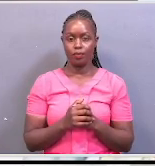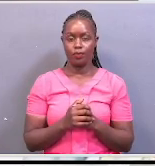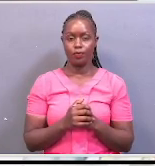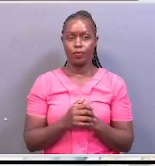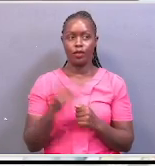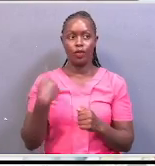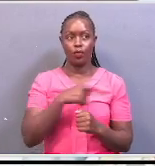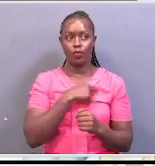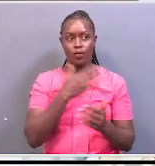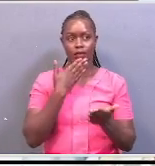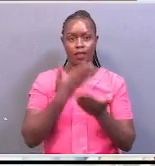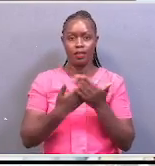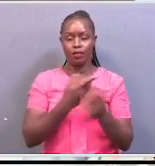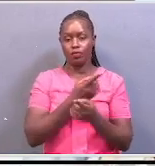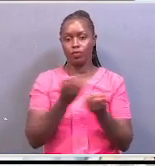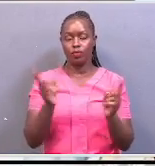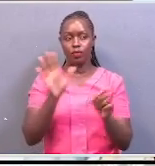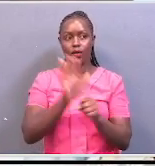Tunawashukuru sana.